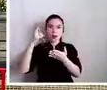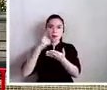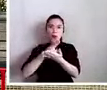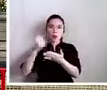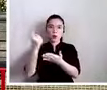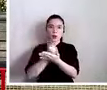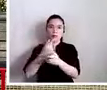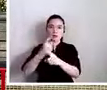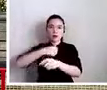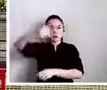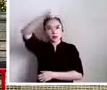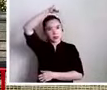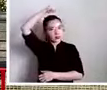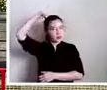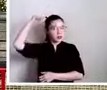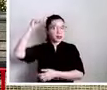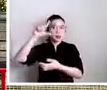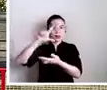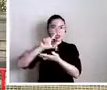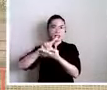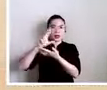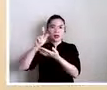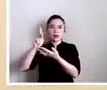to you, Lord.